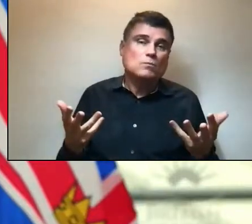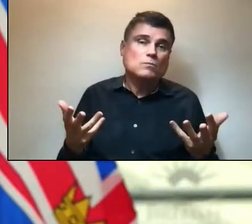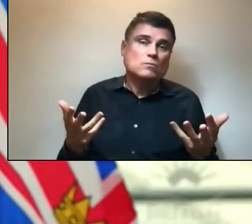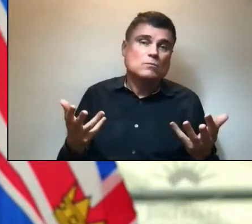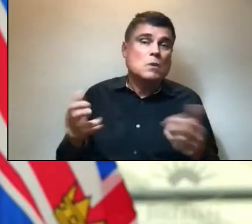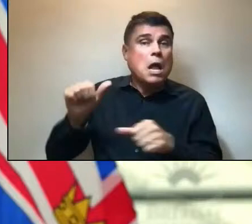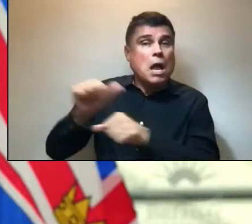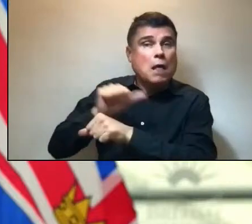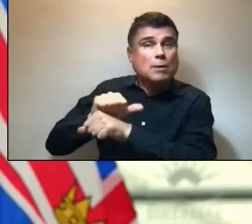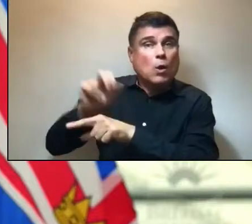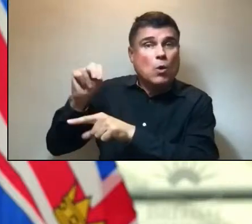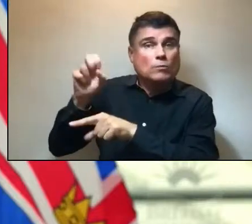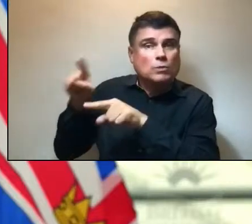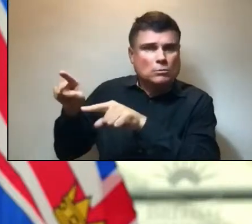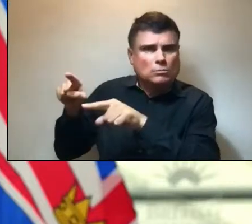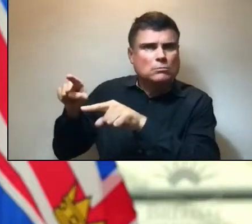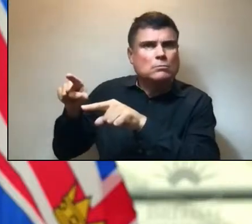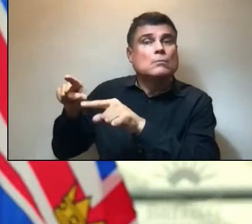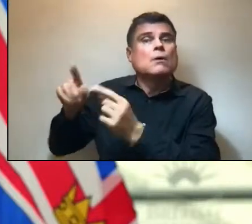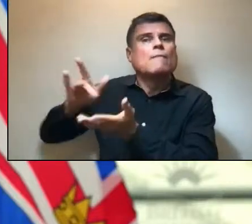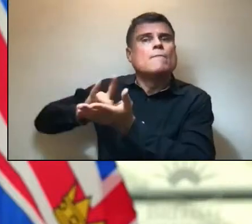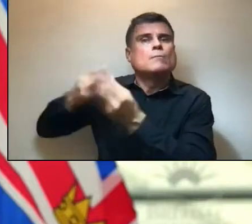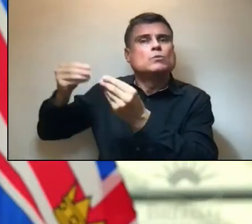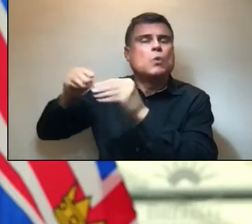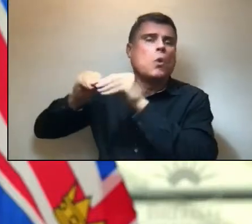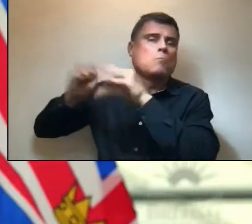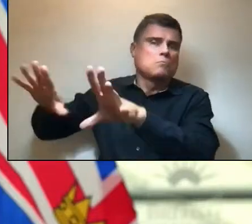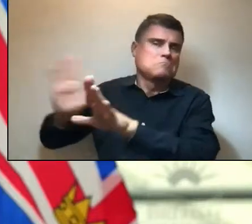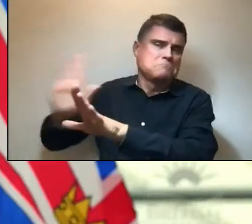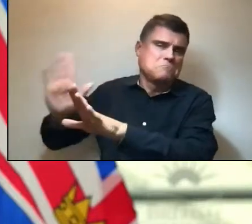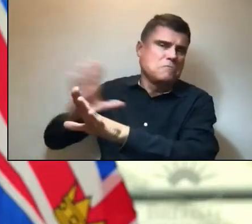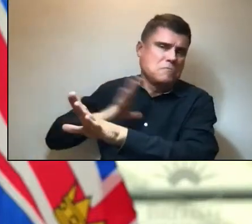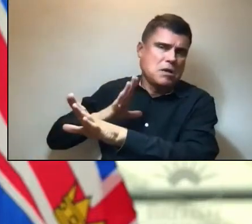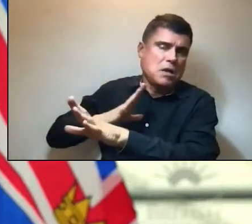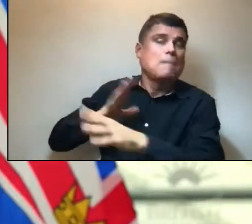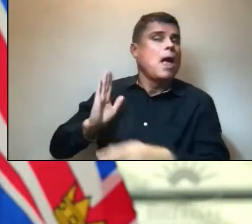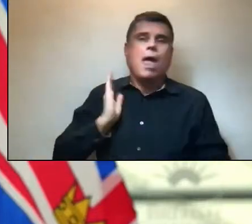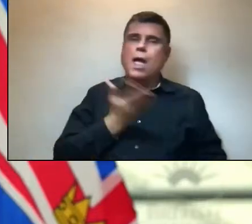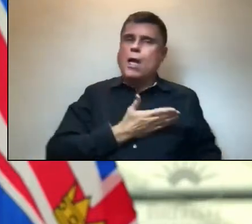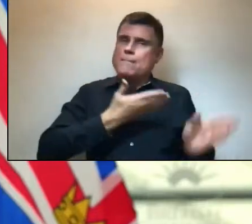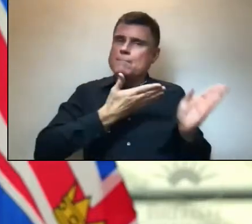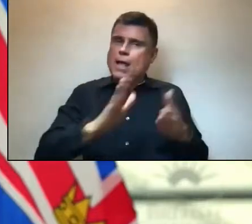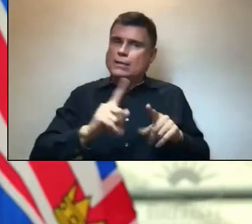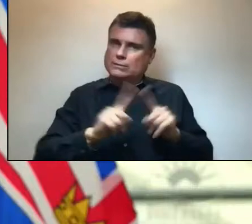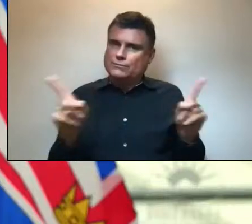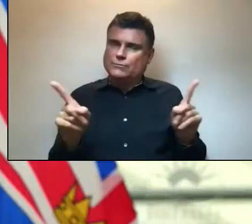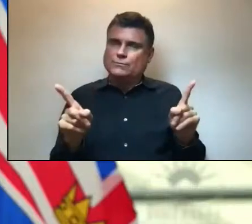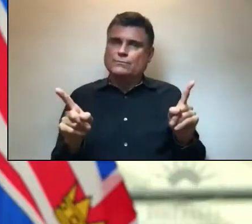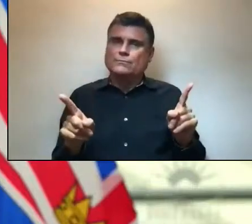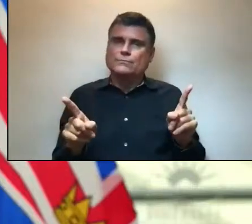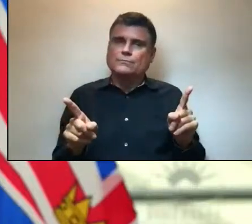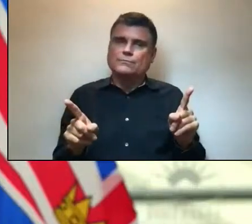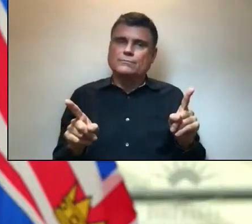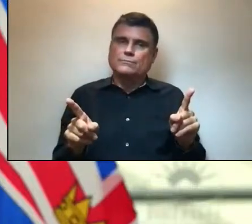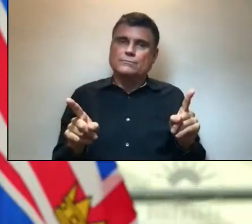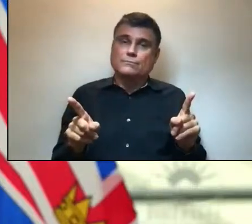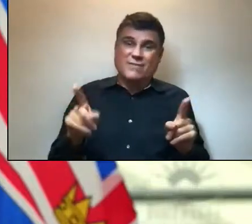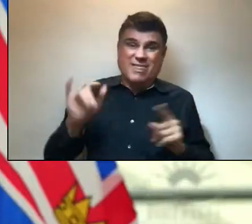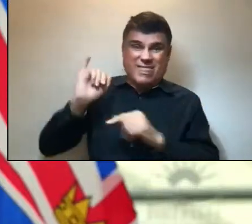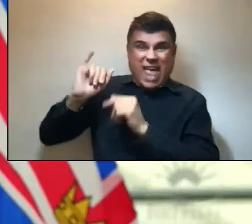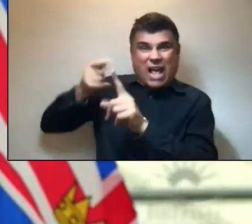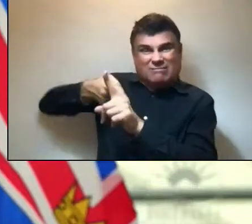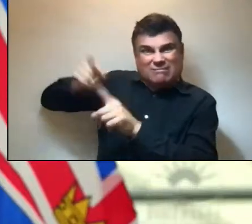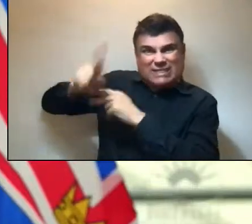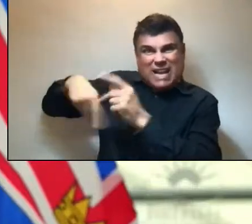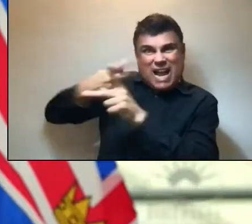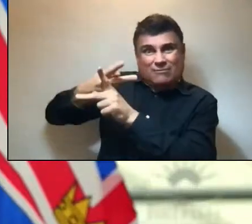communities for people. Again, the strategy that we need to where those tests can be useful is where somebody has